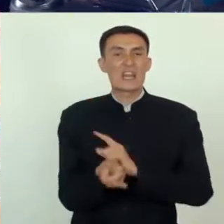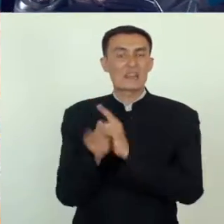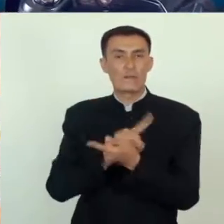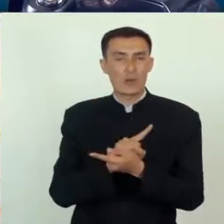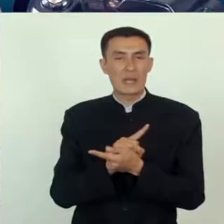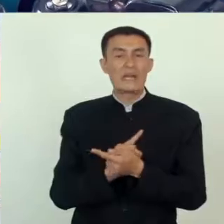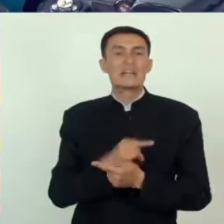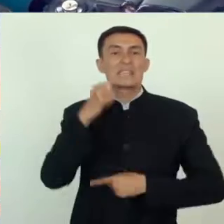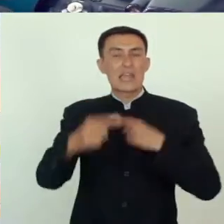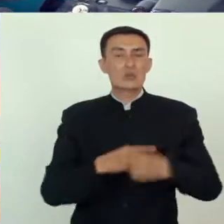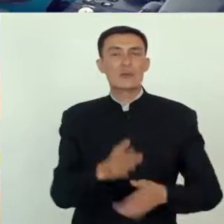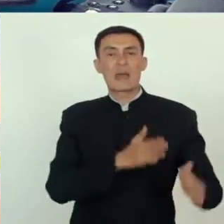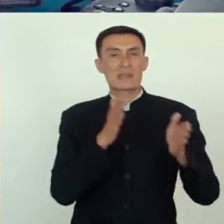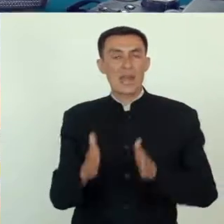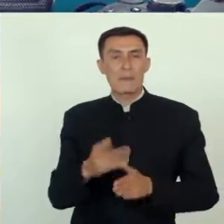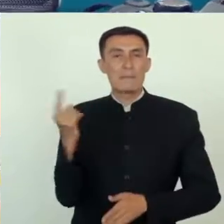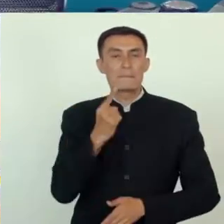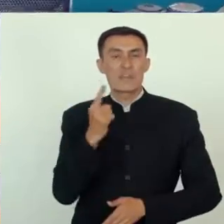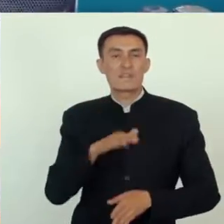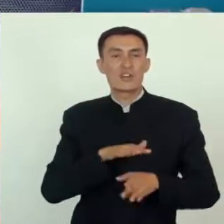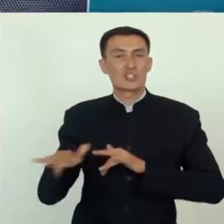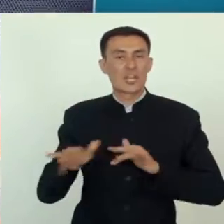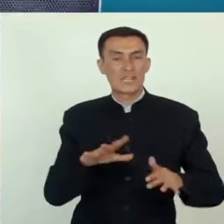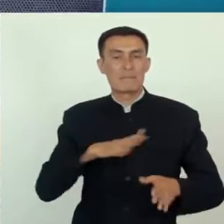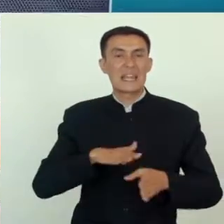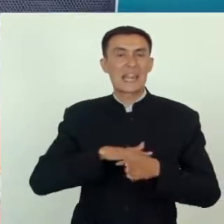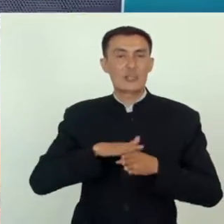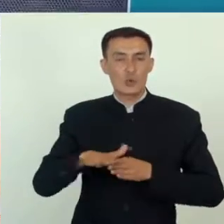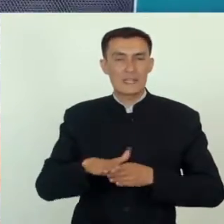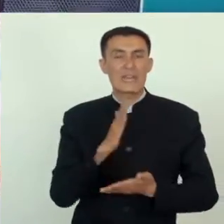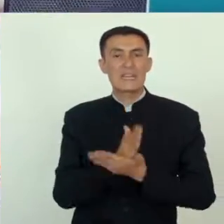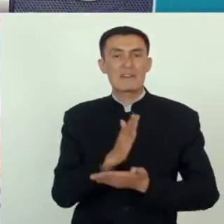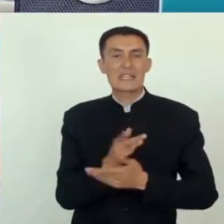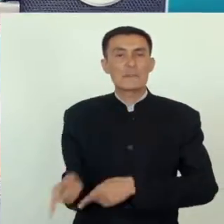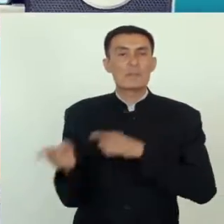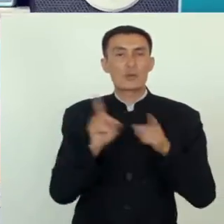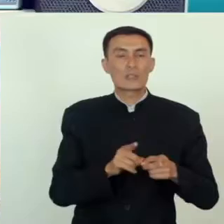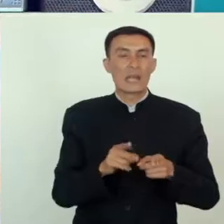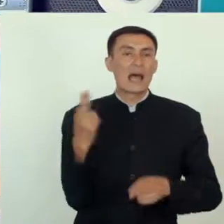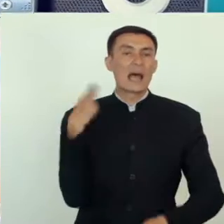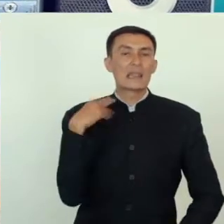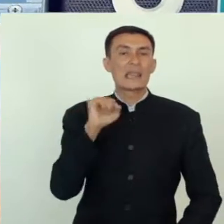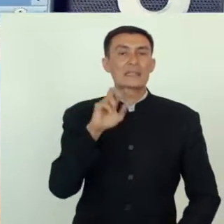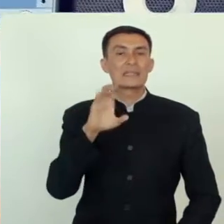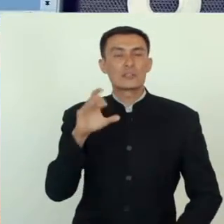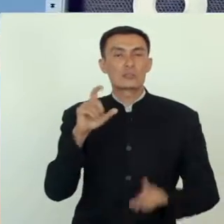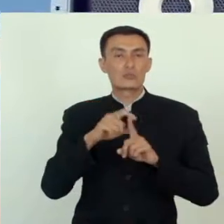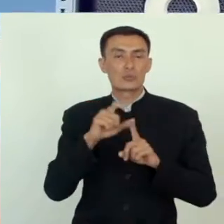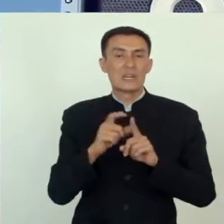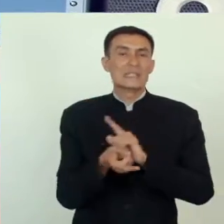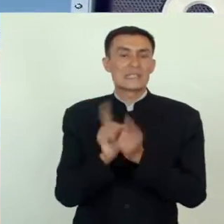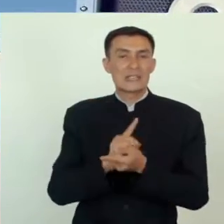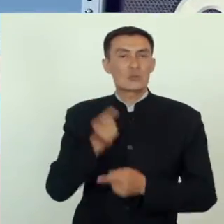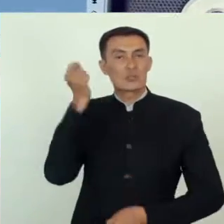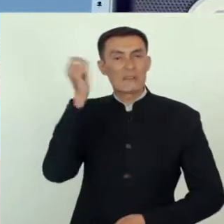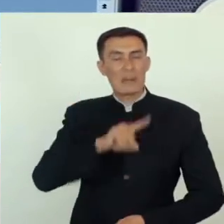able to switch to the Latin alphabet. This will make the language more recognizable to the world. Harmonize the alphabet with leading world